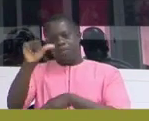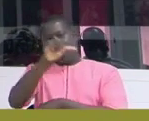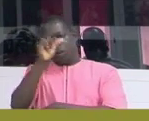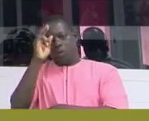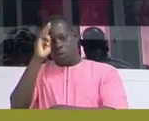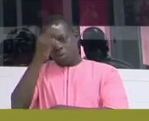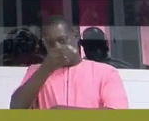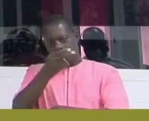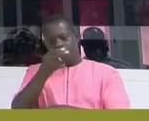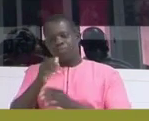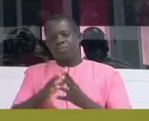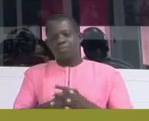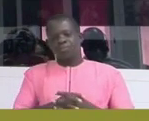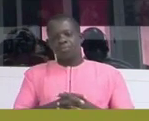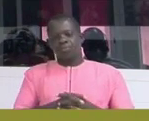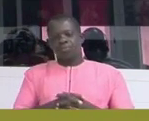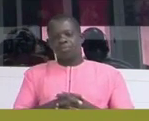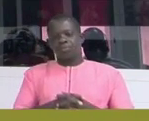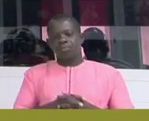After we returned